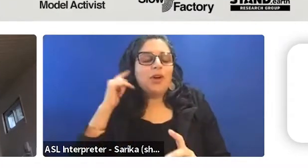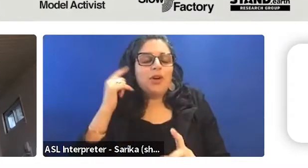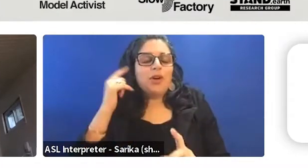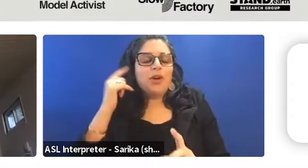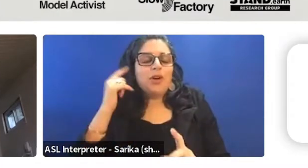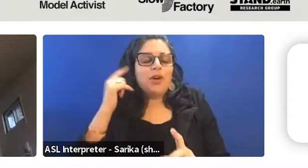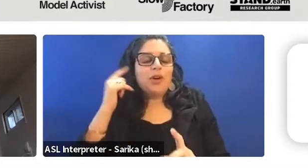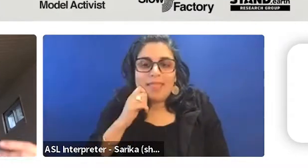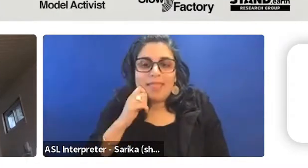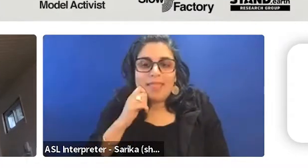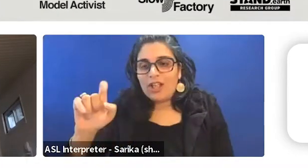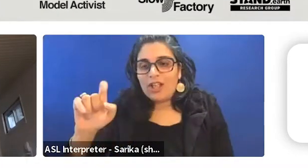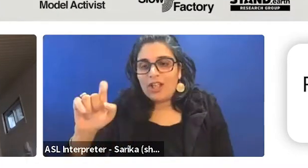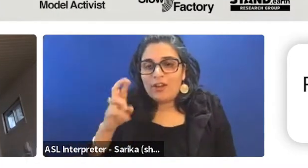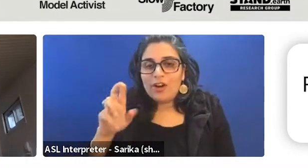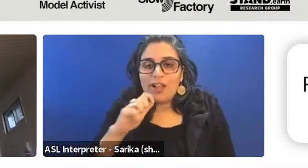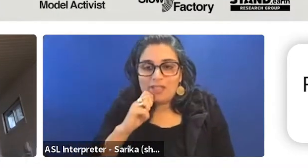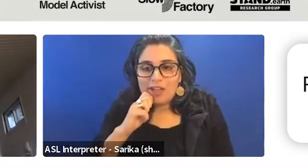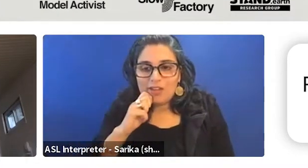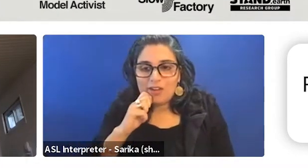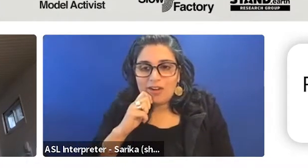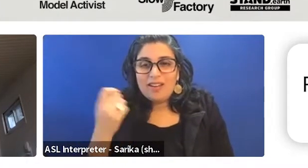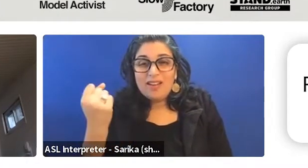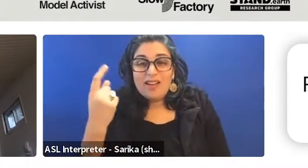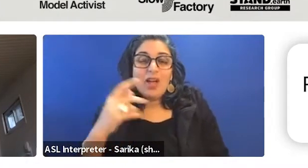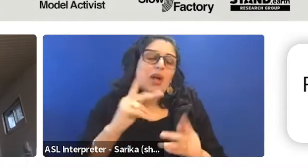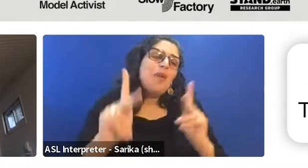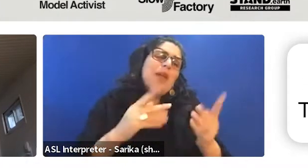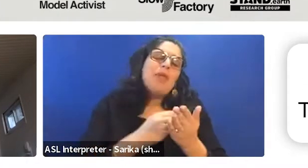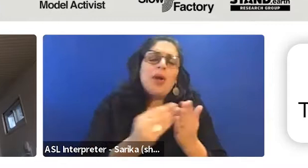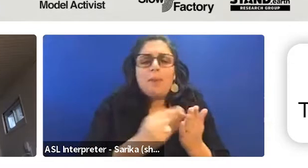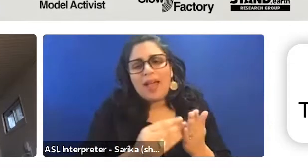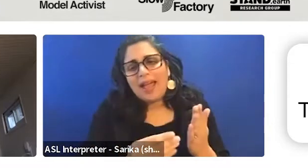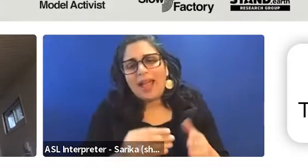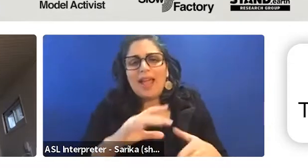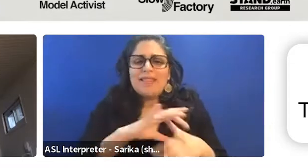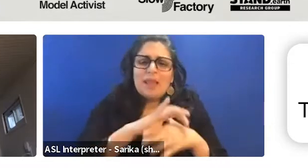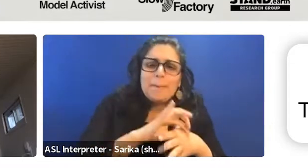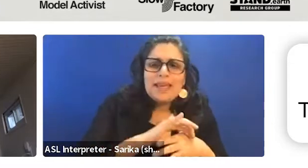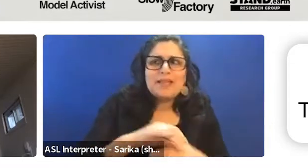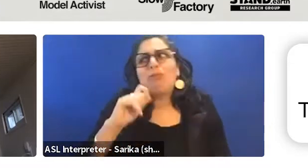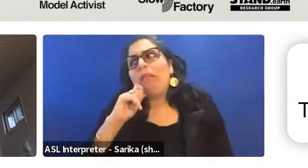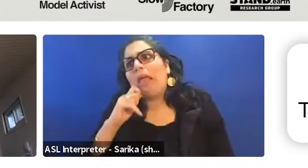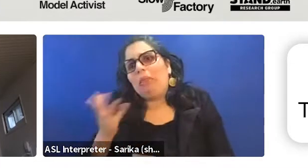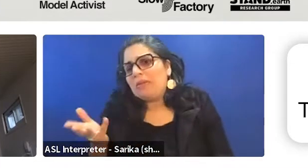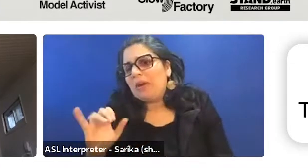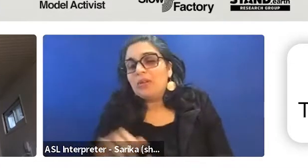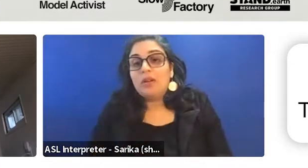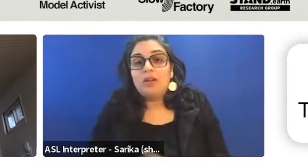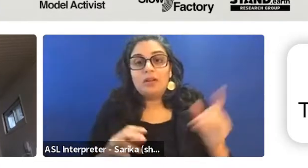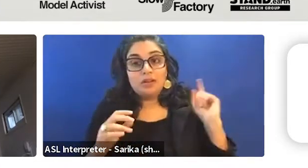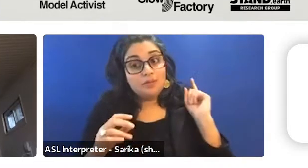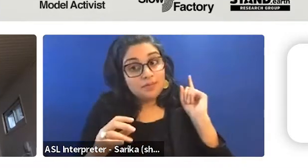say, look, this is a byproduct, right? People are buying the meat and then the leather is just there. This is a very